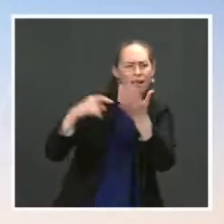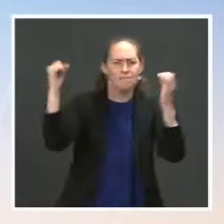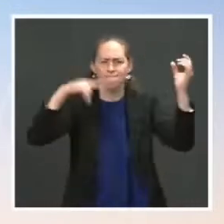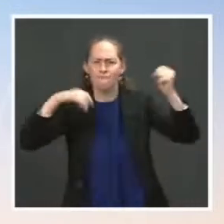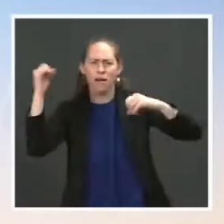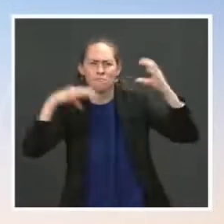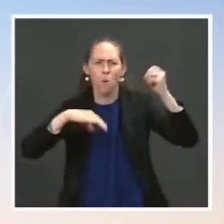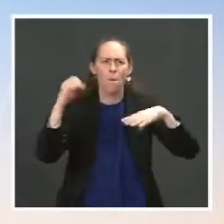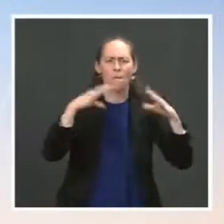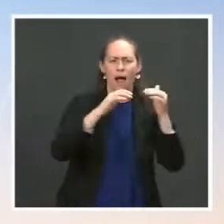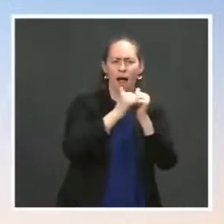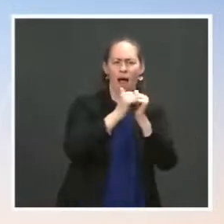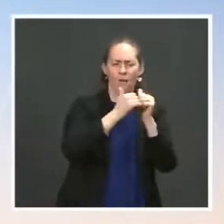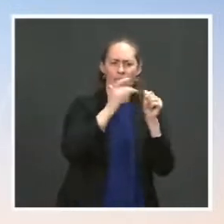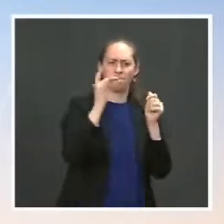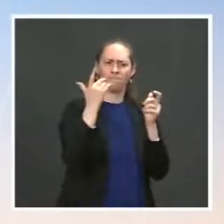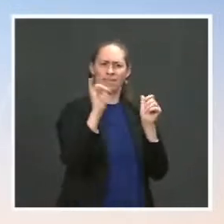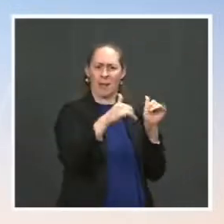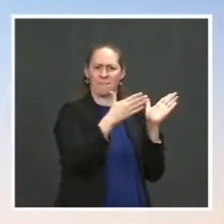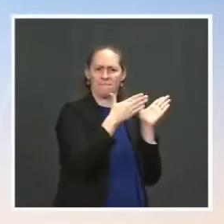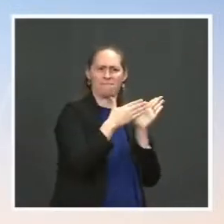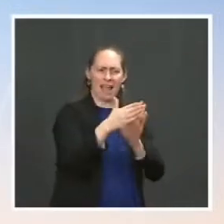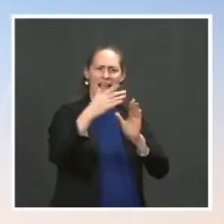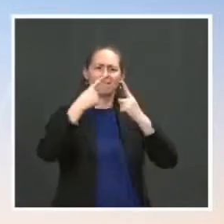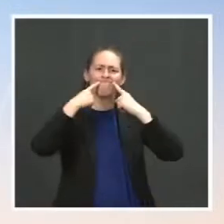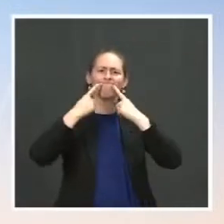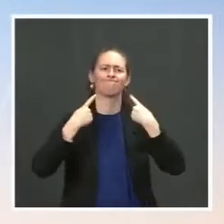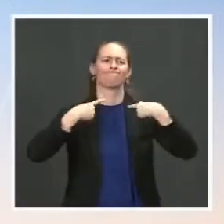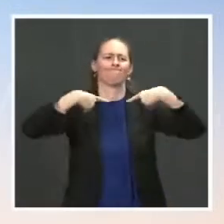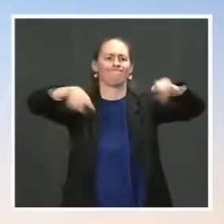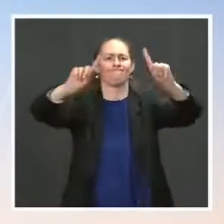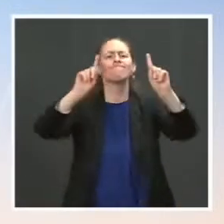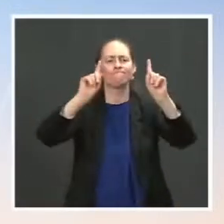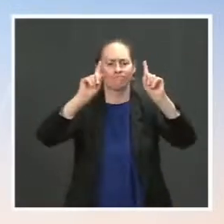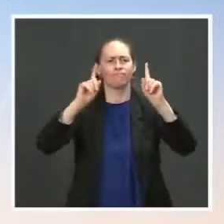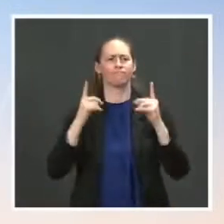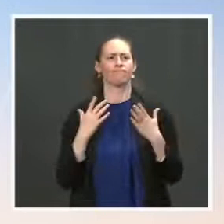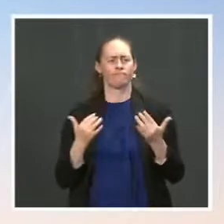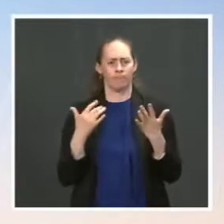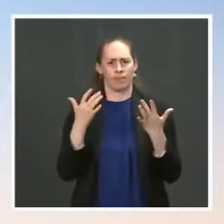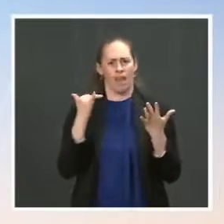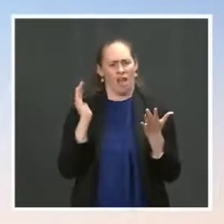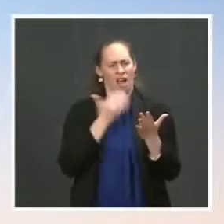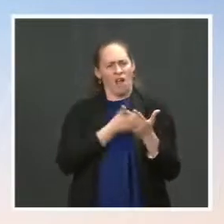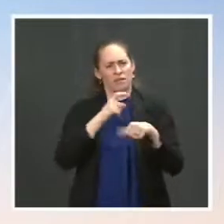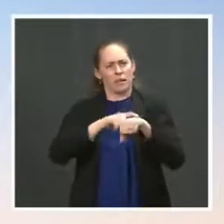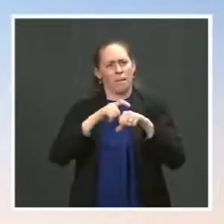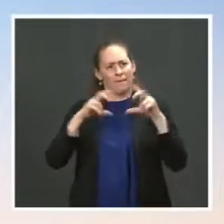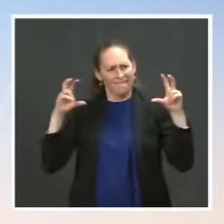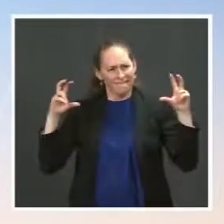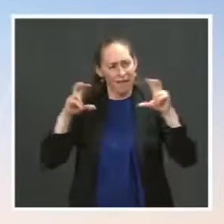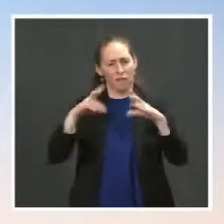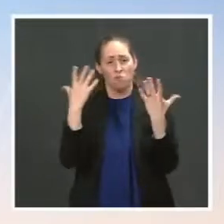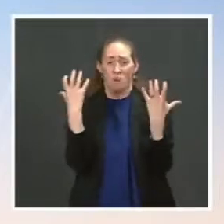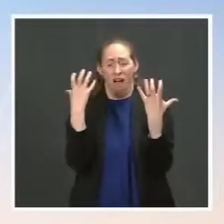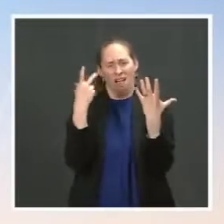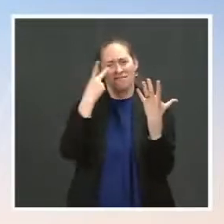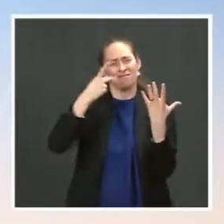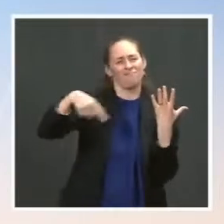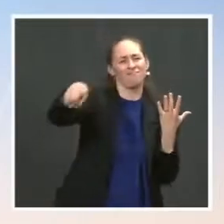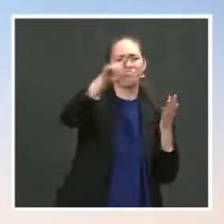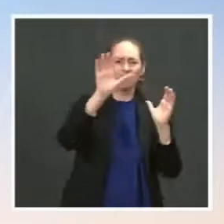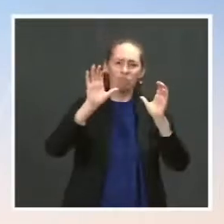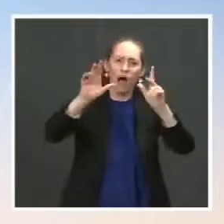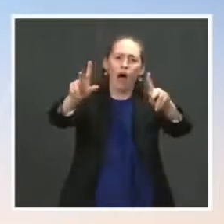bold, once-in-a-generation investment in America to put millions of people to work. I expect we will provide that list on Monday. Once